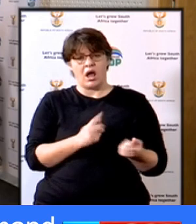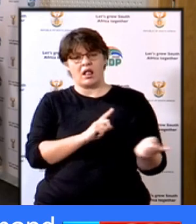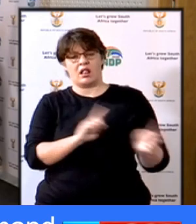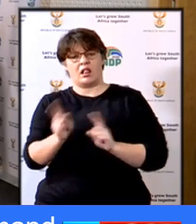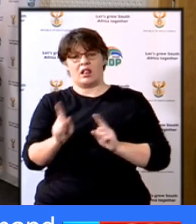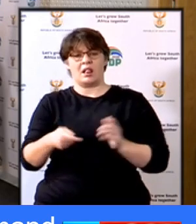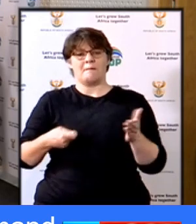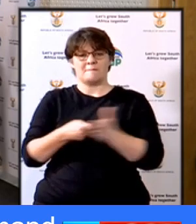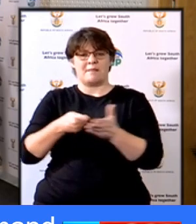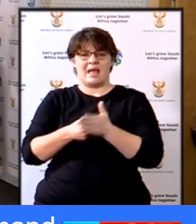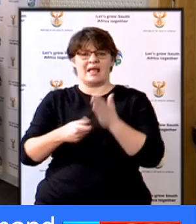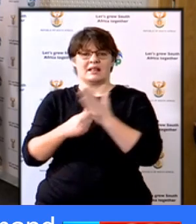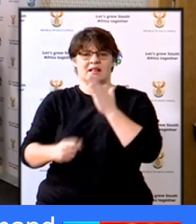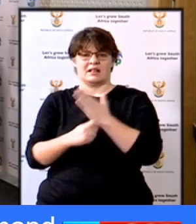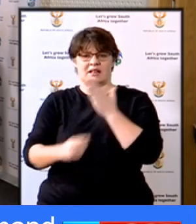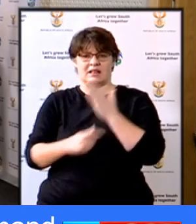tax?